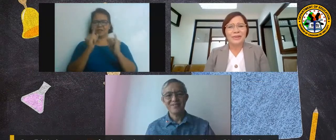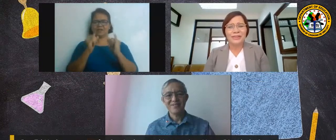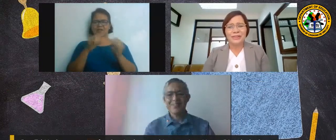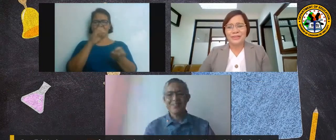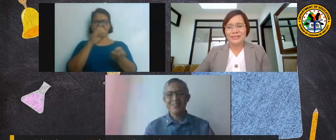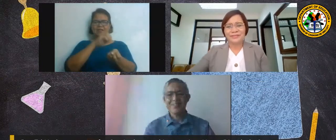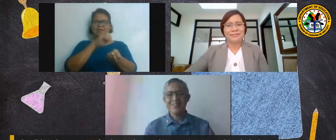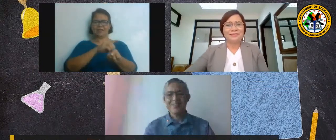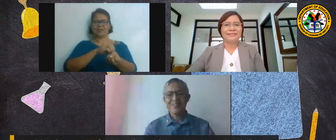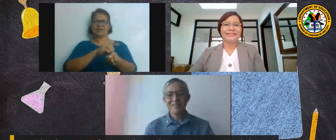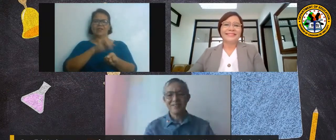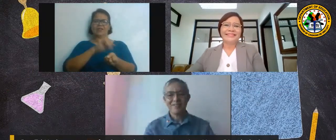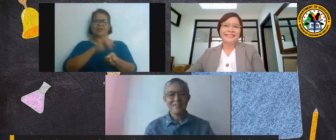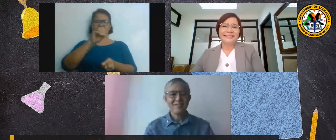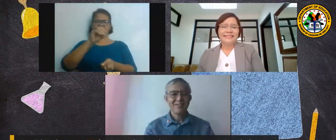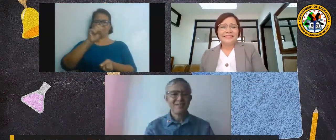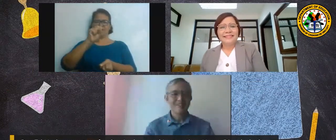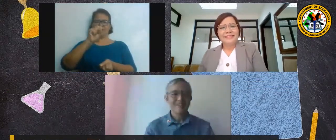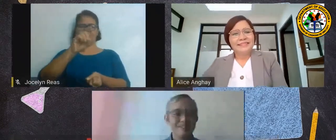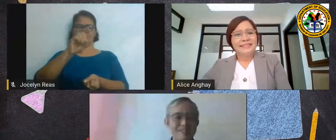San Antonio.